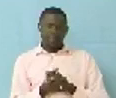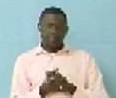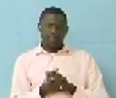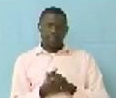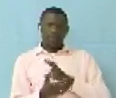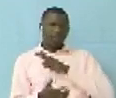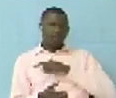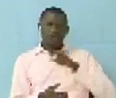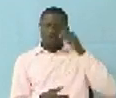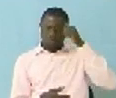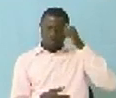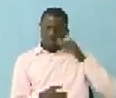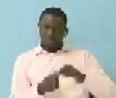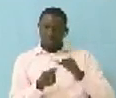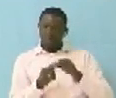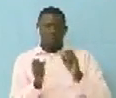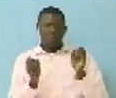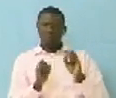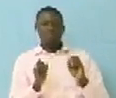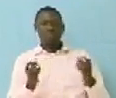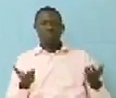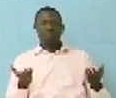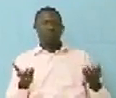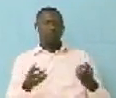I can't remember.